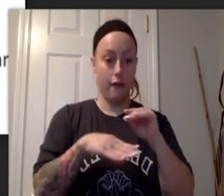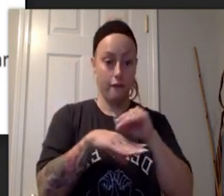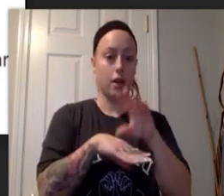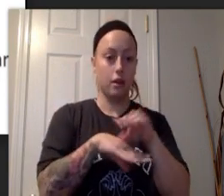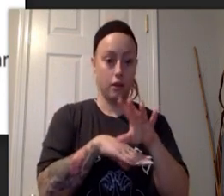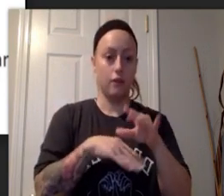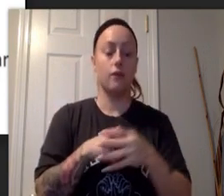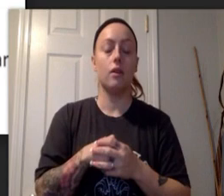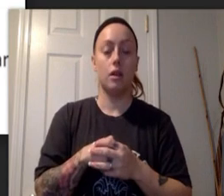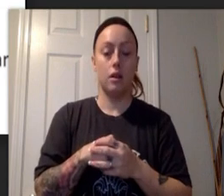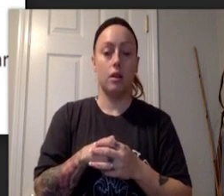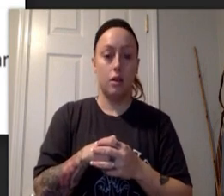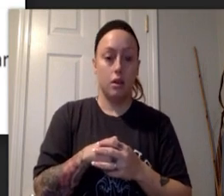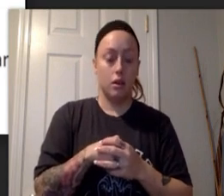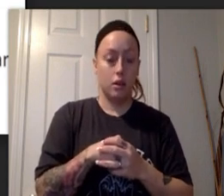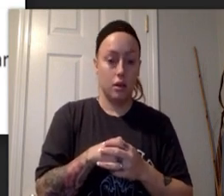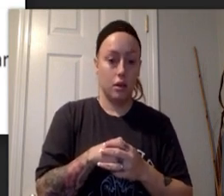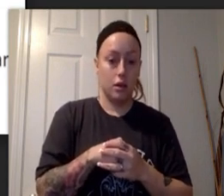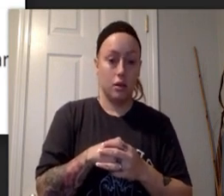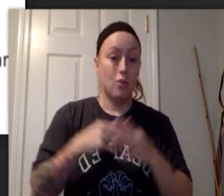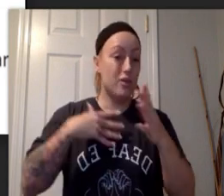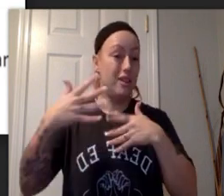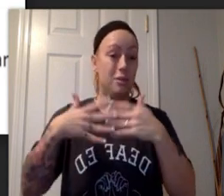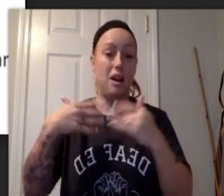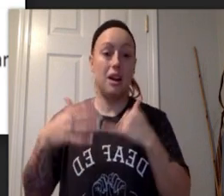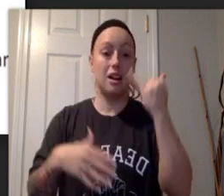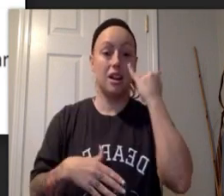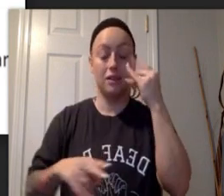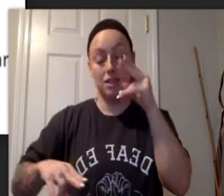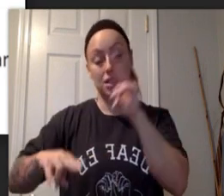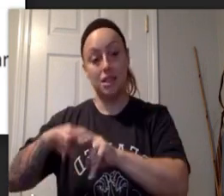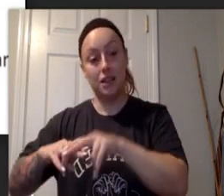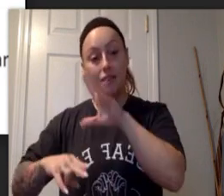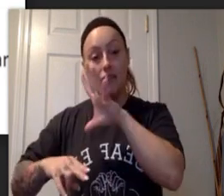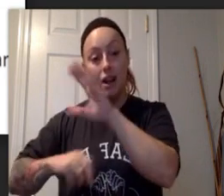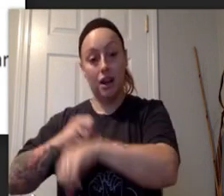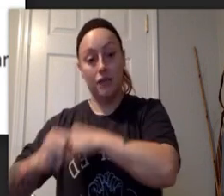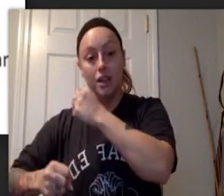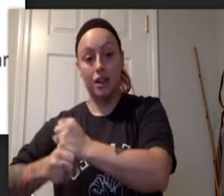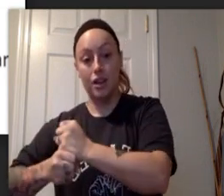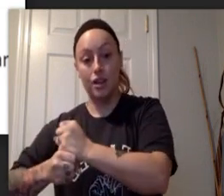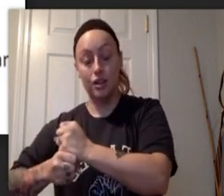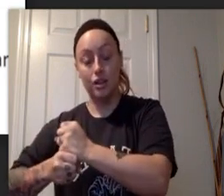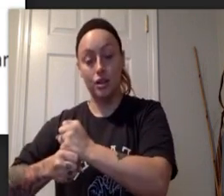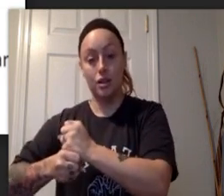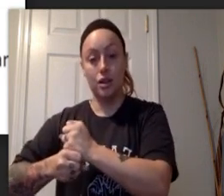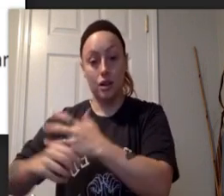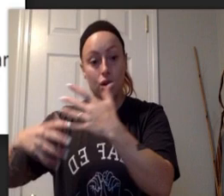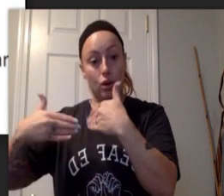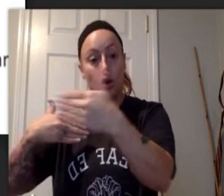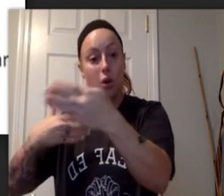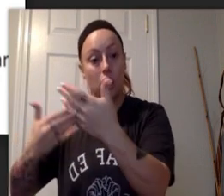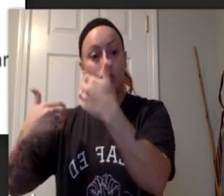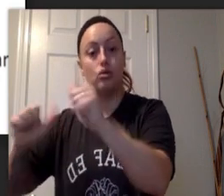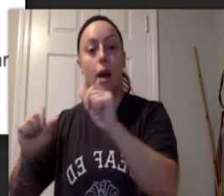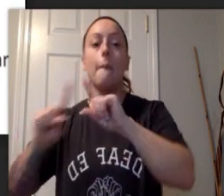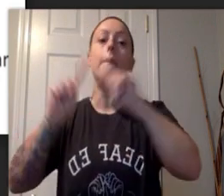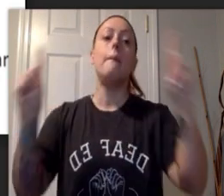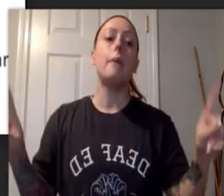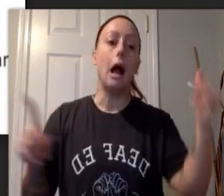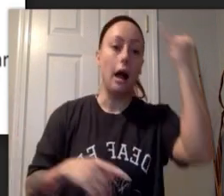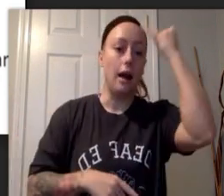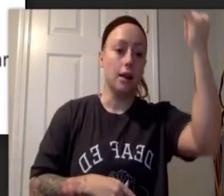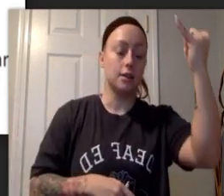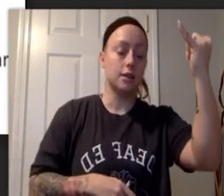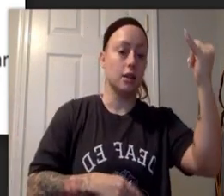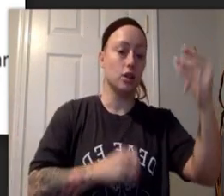in your car for 5 years, it is better to try than nothing. But ideal storage is room temperature. And that's it. Also,